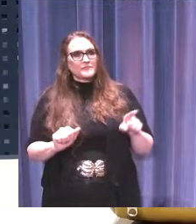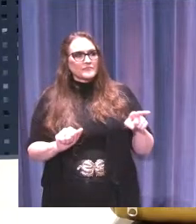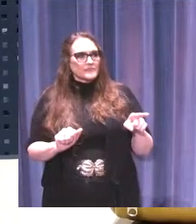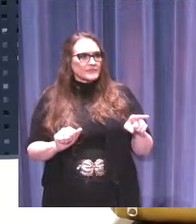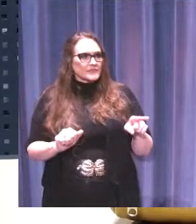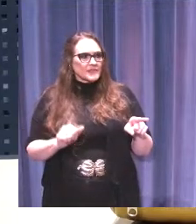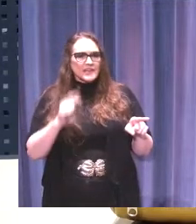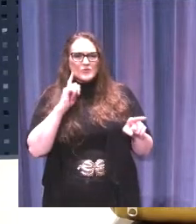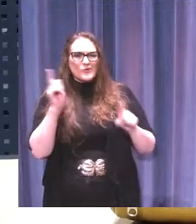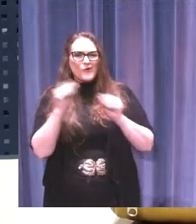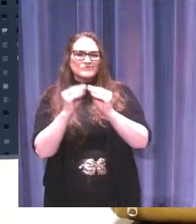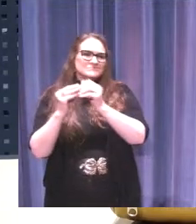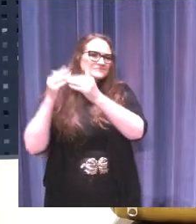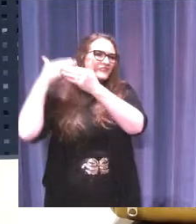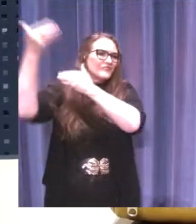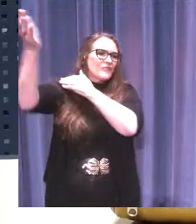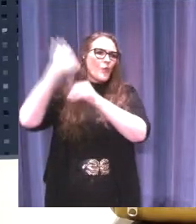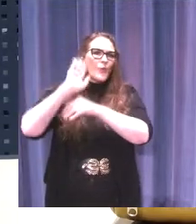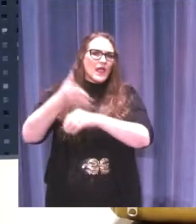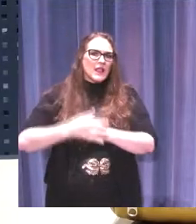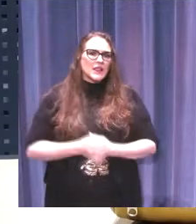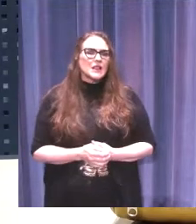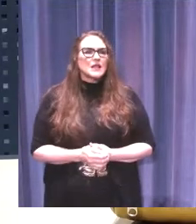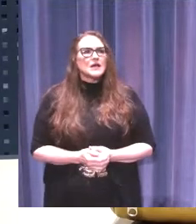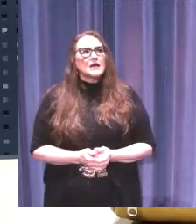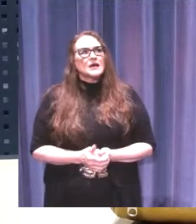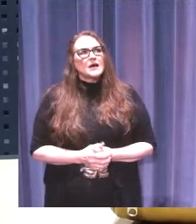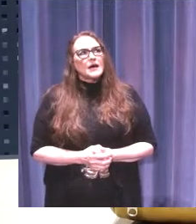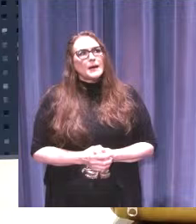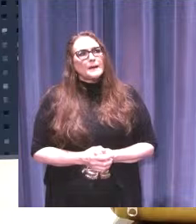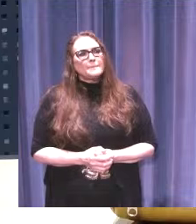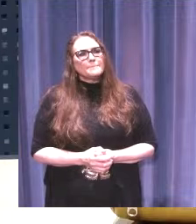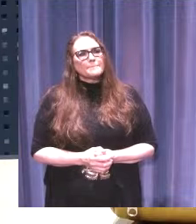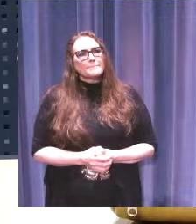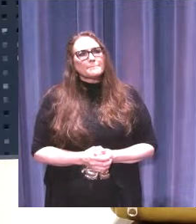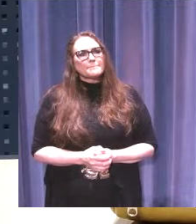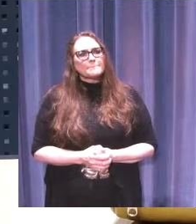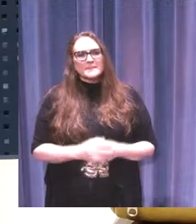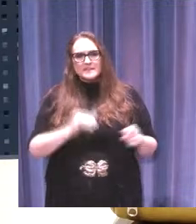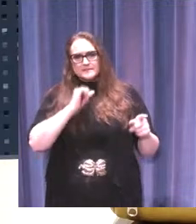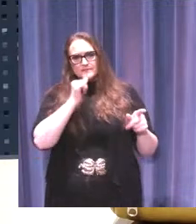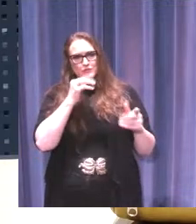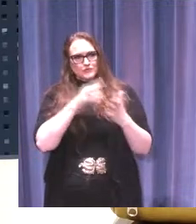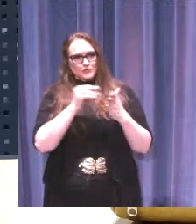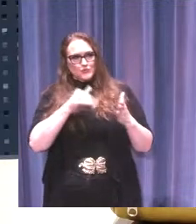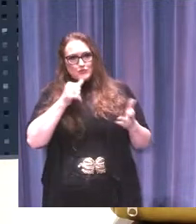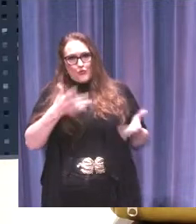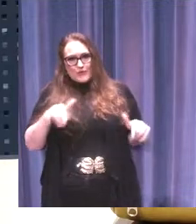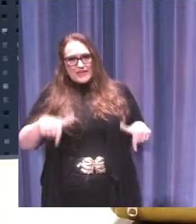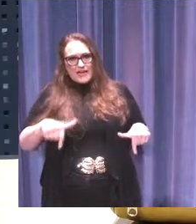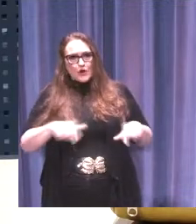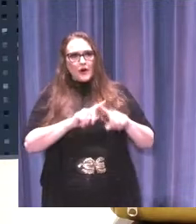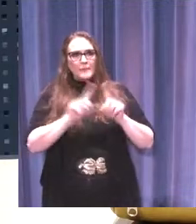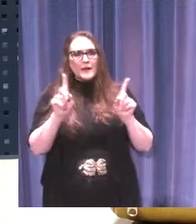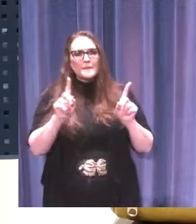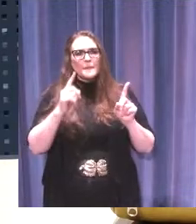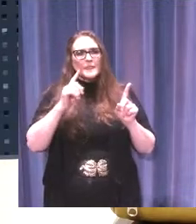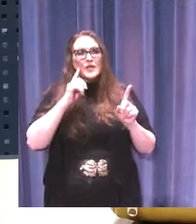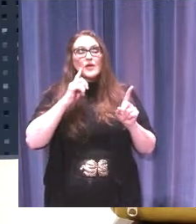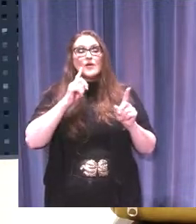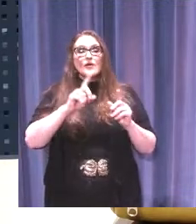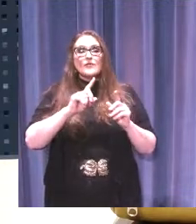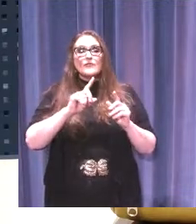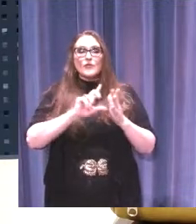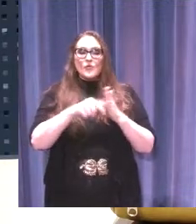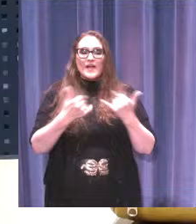lot farther. And this isn't for the students who are already here. For a while now, I've